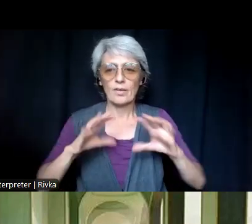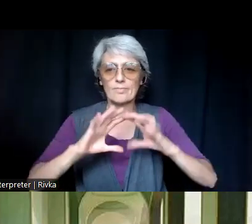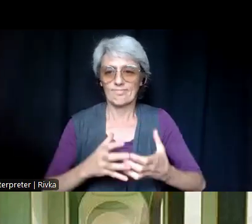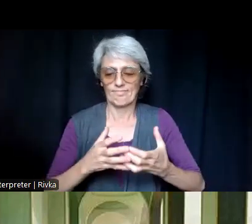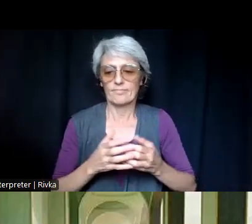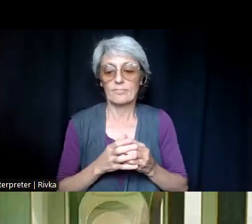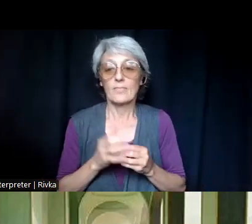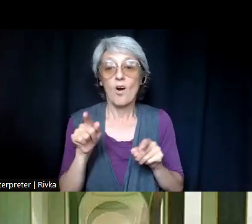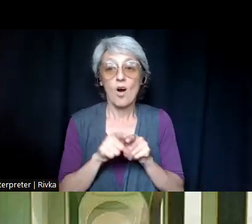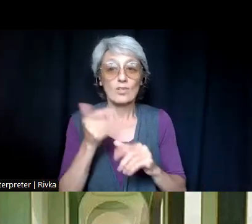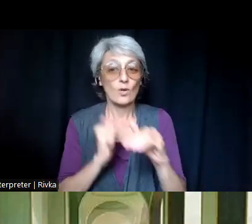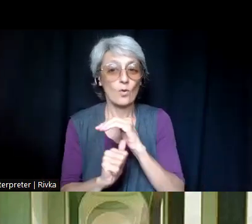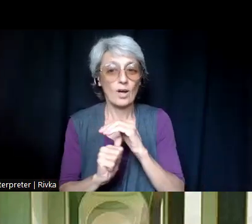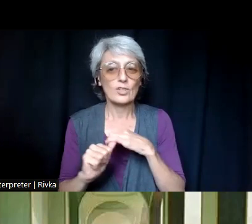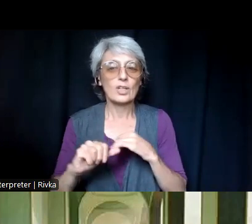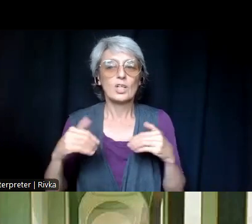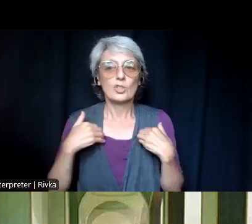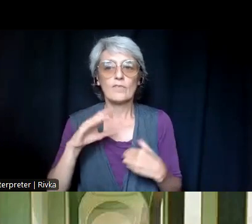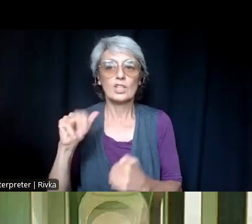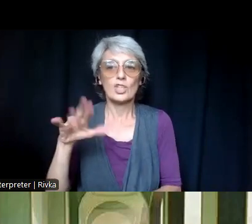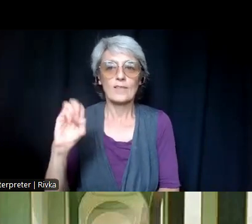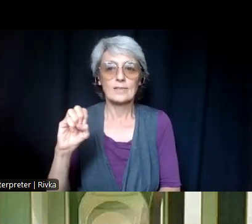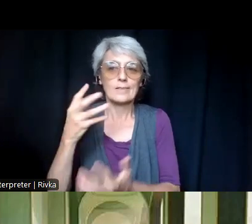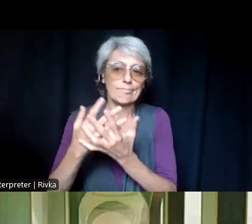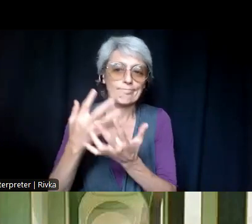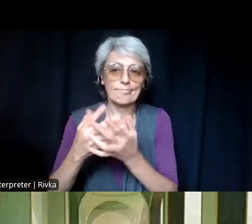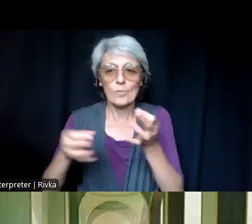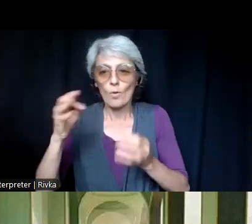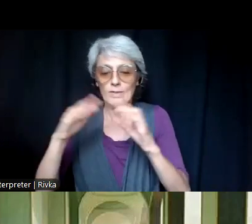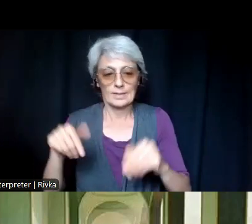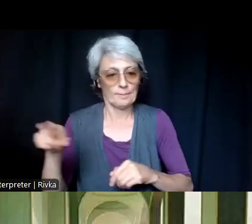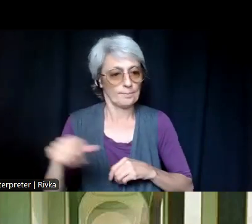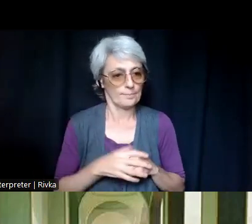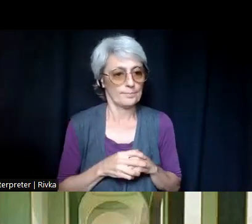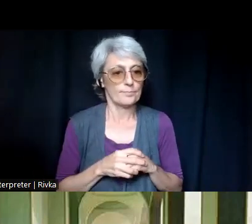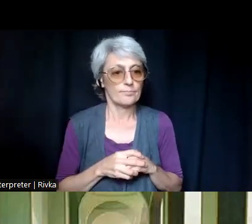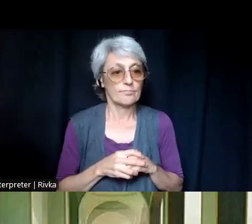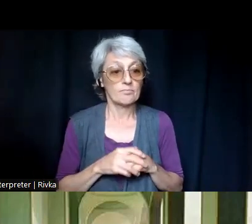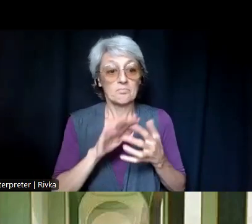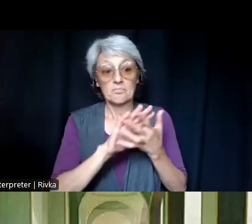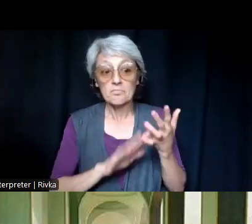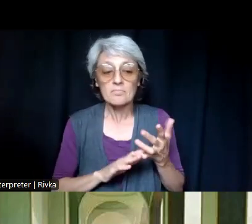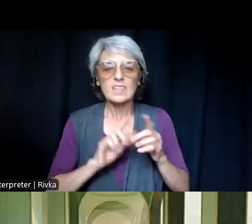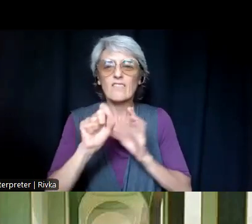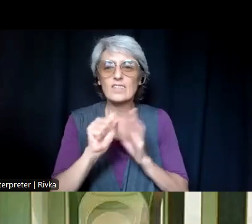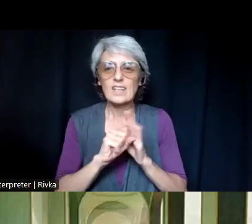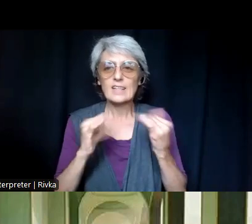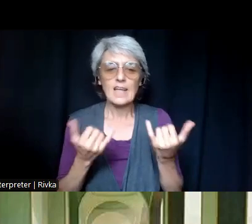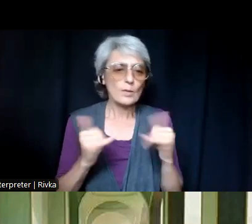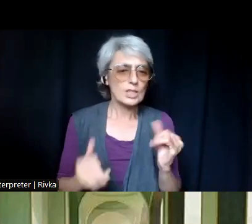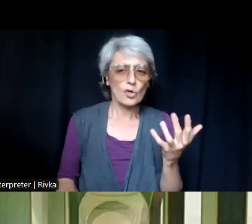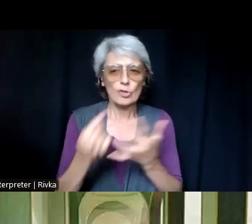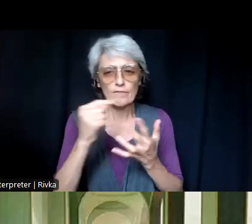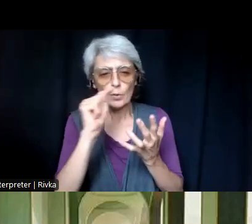system. Now, all of these are in various stages of review by states. I'm certain you all